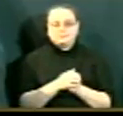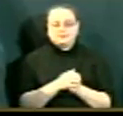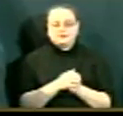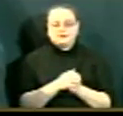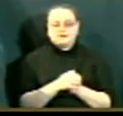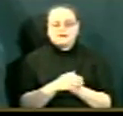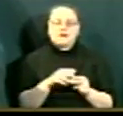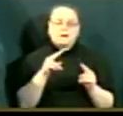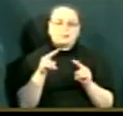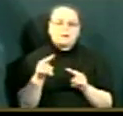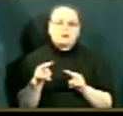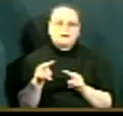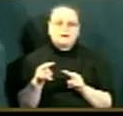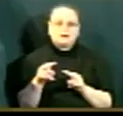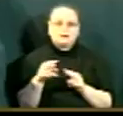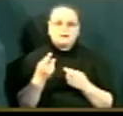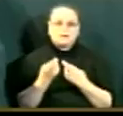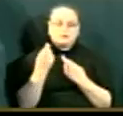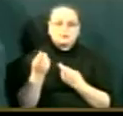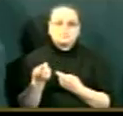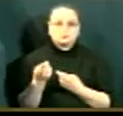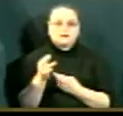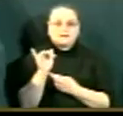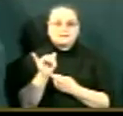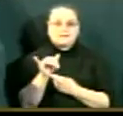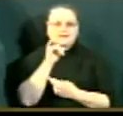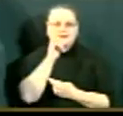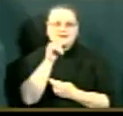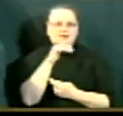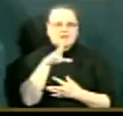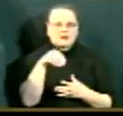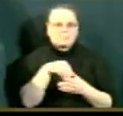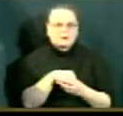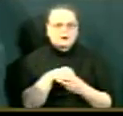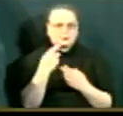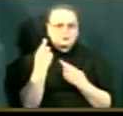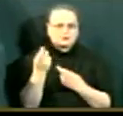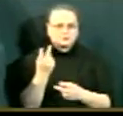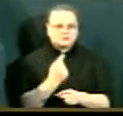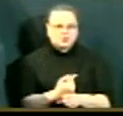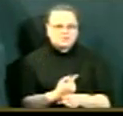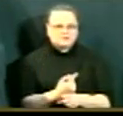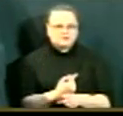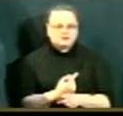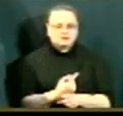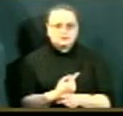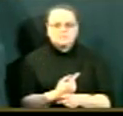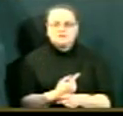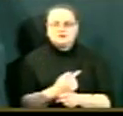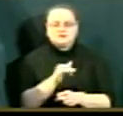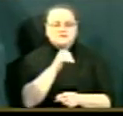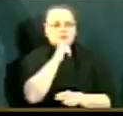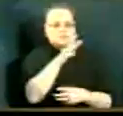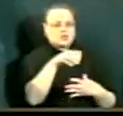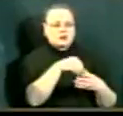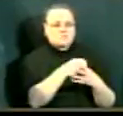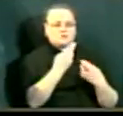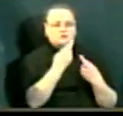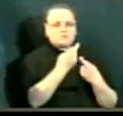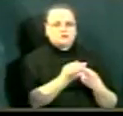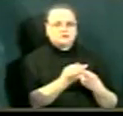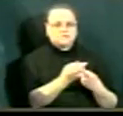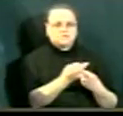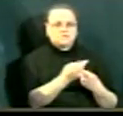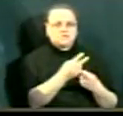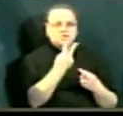I'm looking at the resolution, and is that not a part of this resolution though, is it? That is not a part of the resolution.